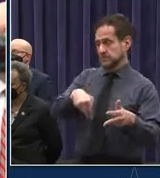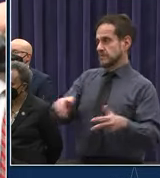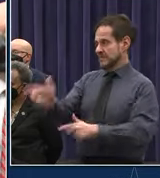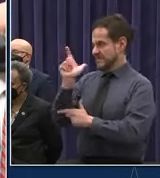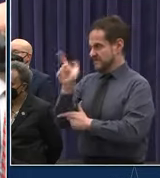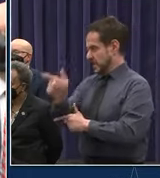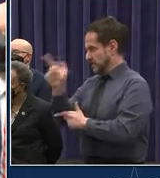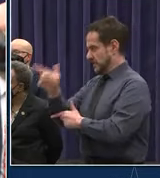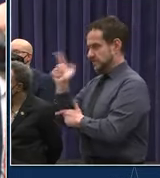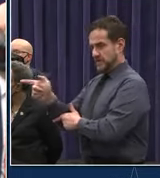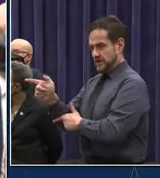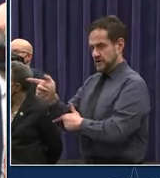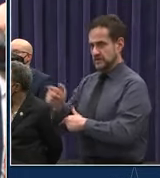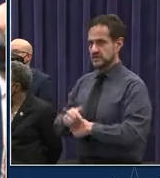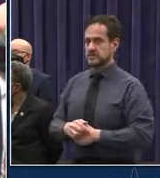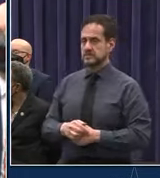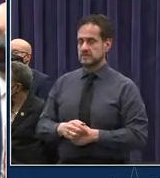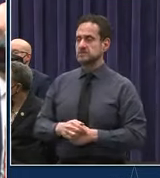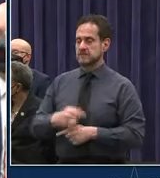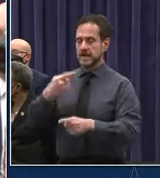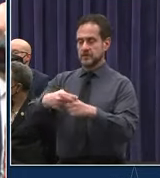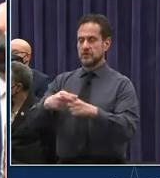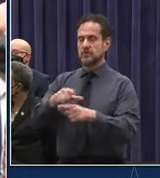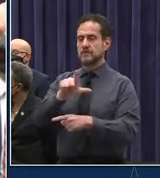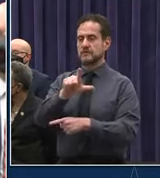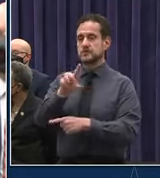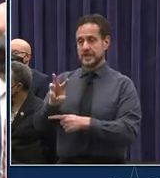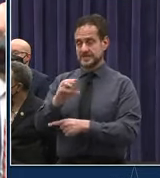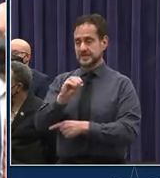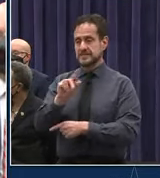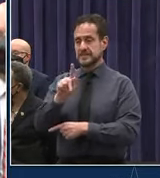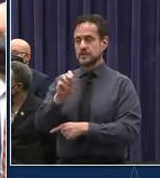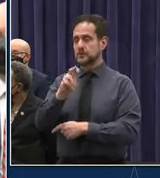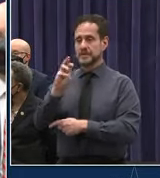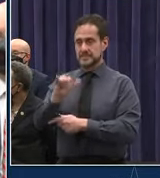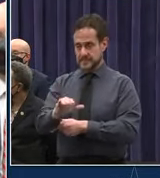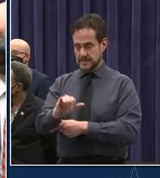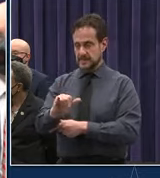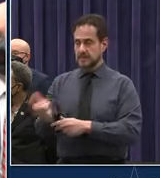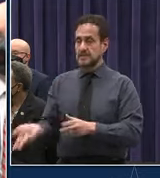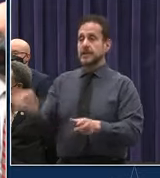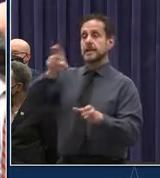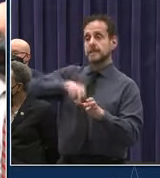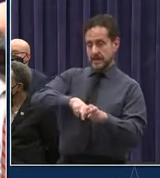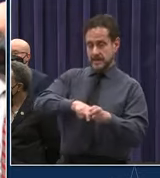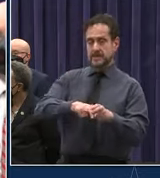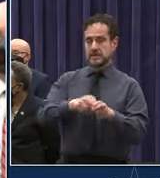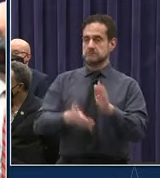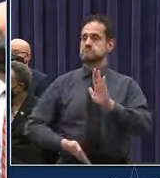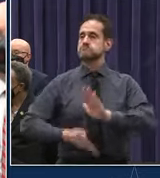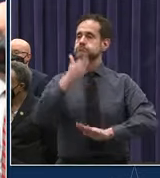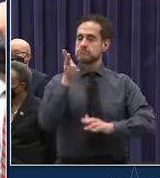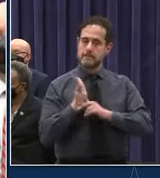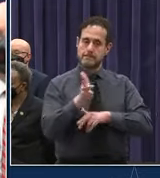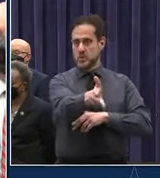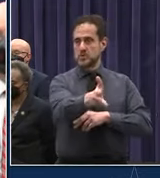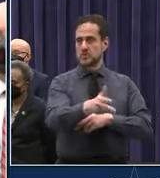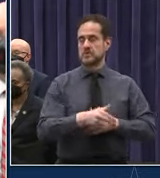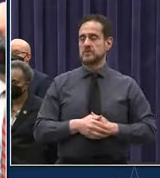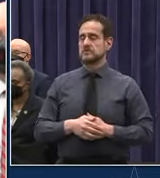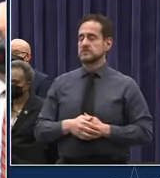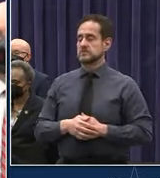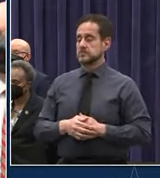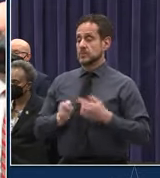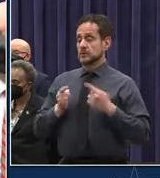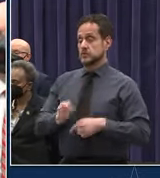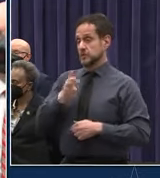we mentioned on 26th and Kaminsky, got back in the vehicle and fled the scene. During the shooting, another